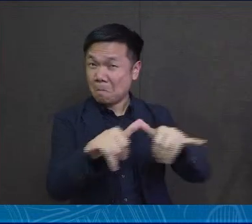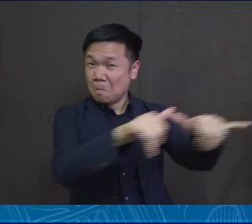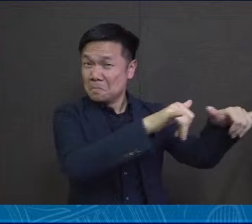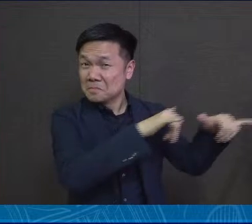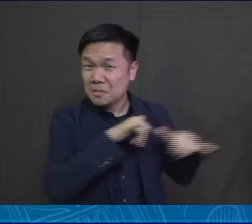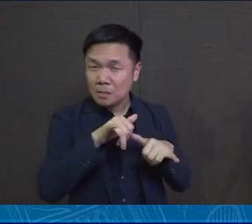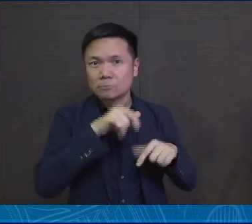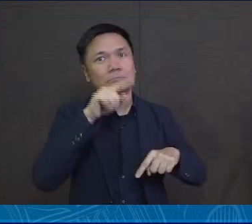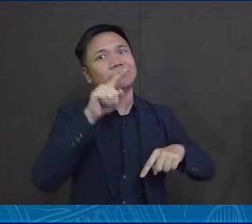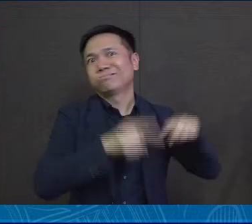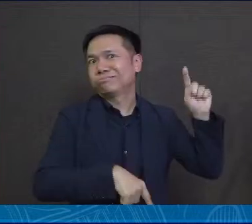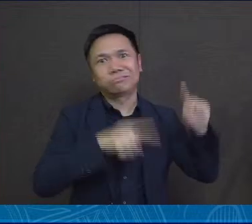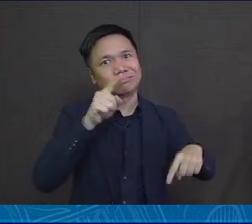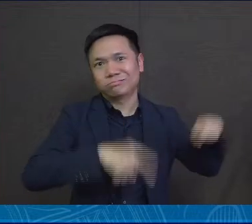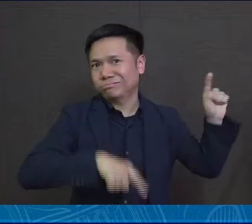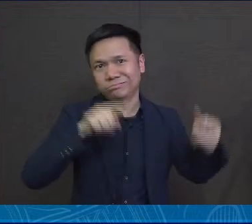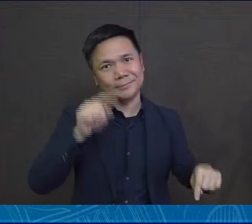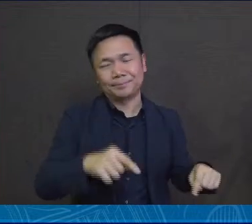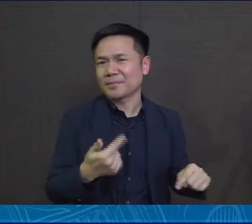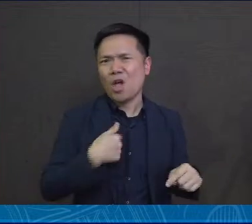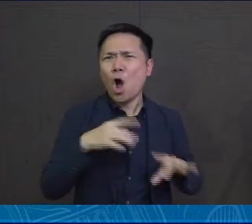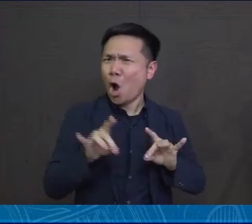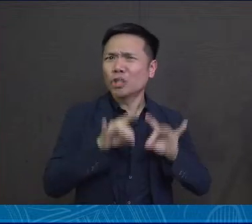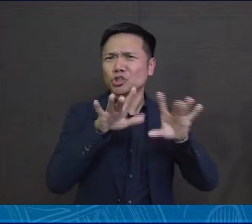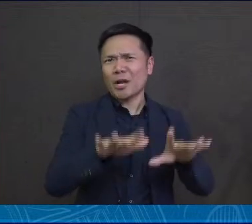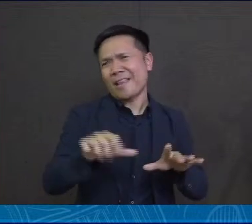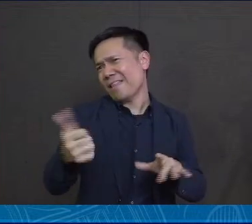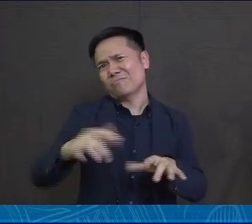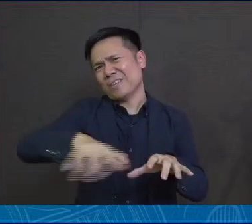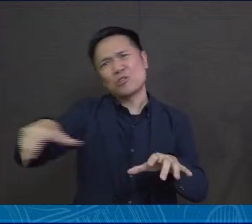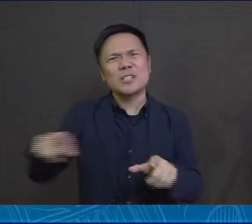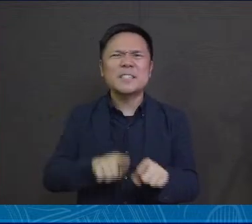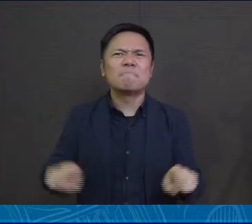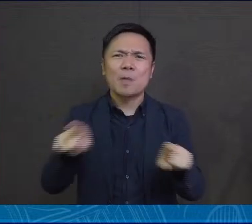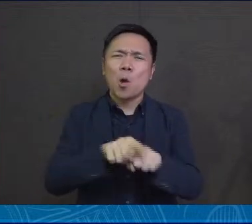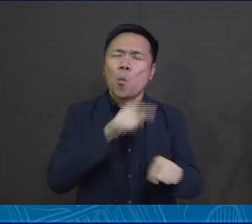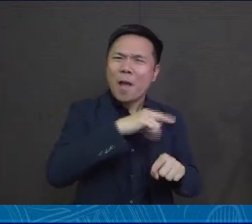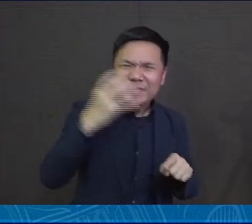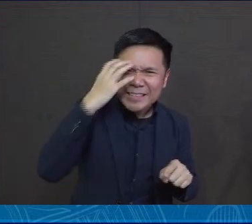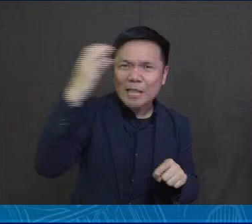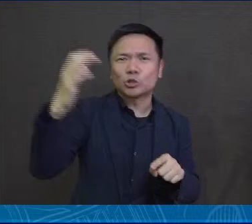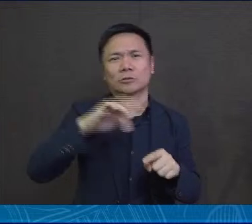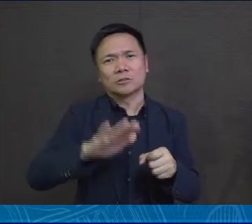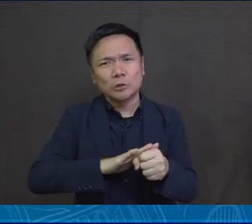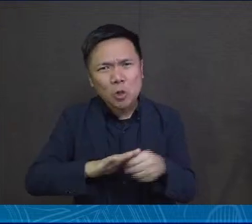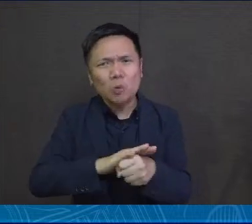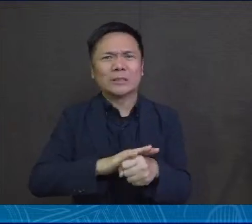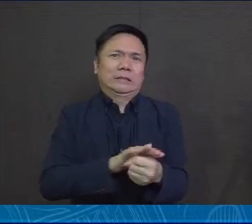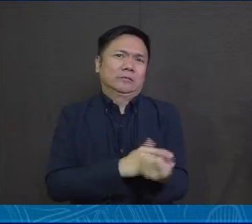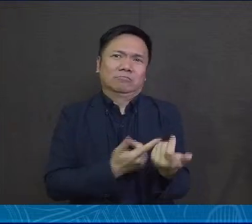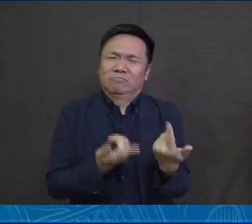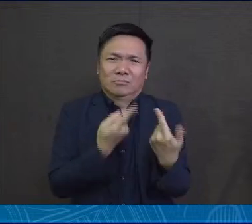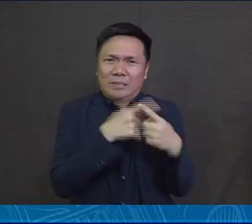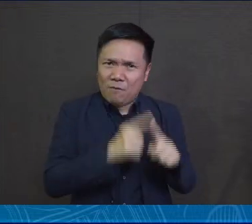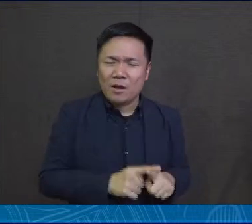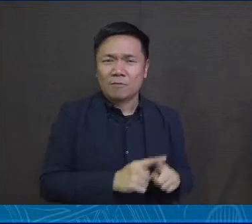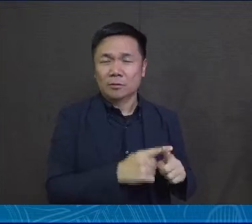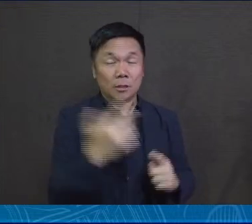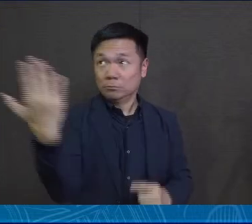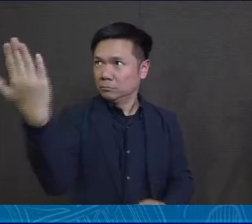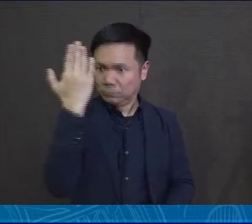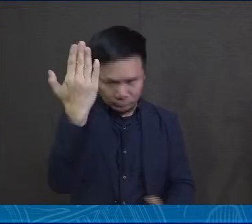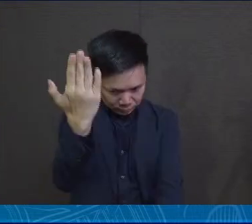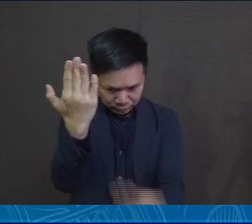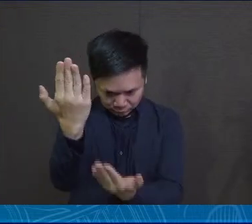we are like every other country, where we've got national data, we've got state data, we've got local data. So to bring it all together